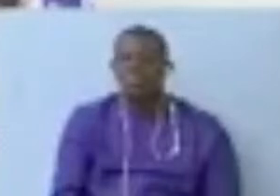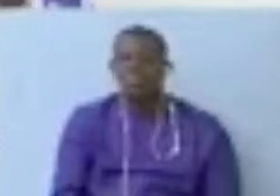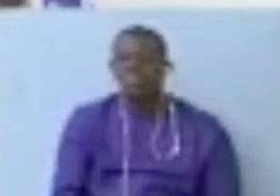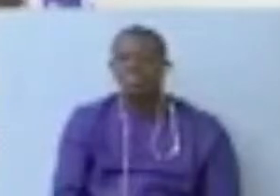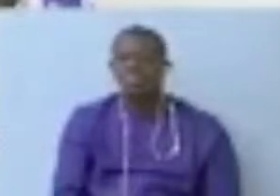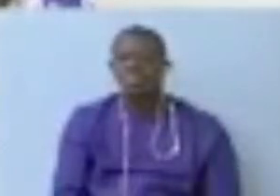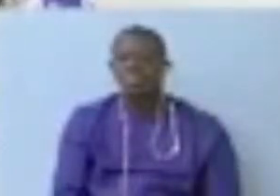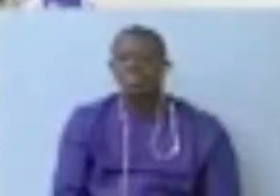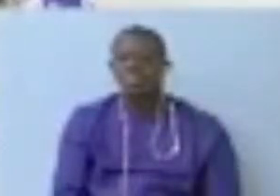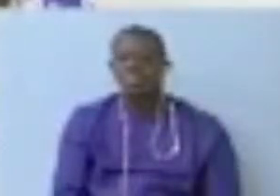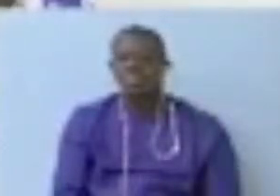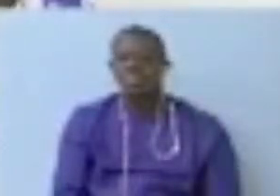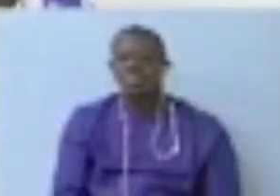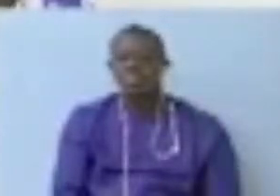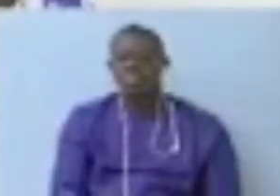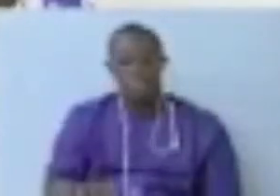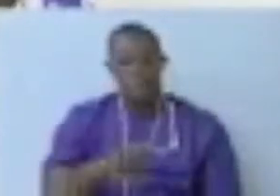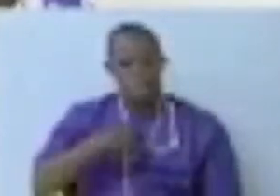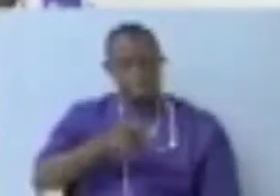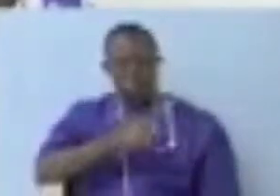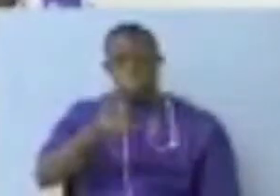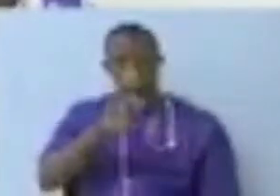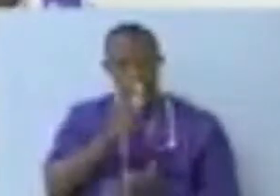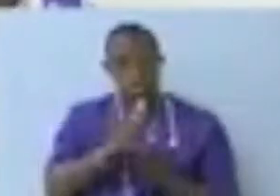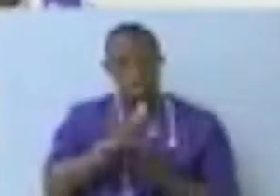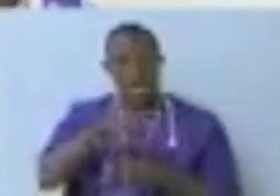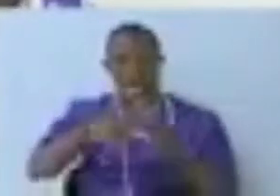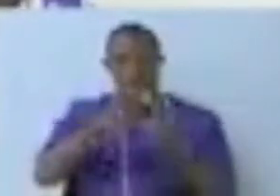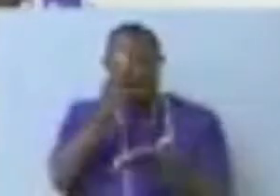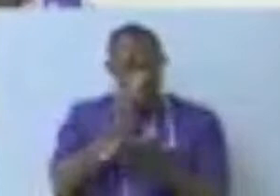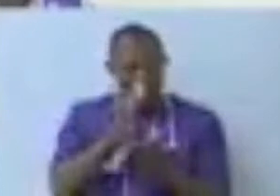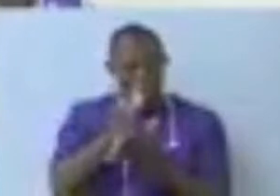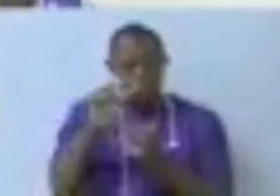I am not sure of my exact words. Some of which